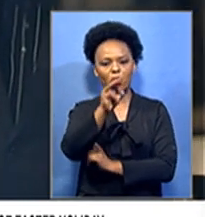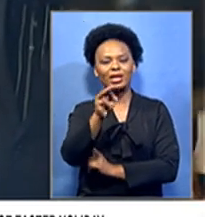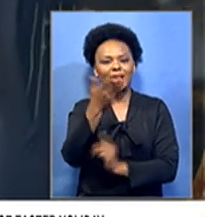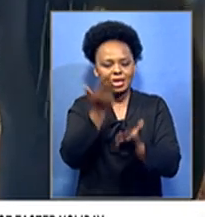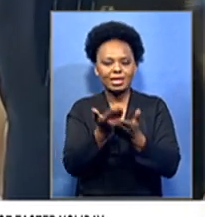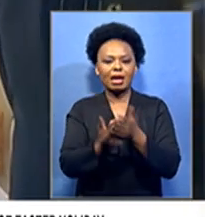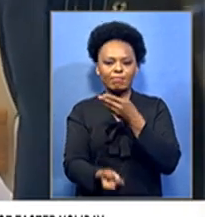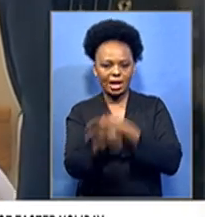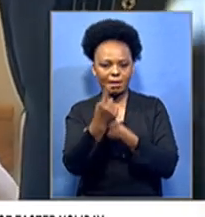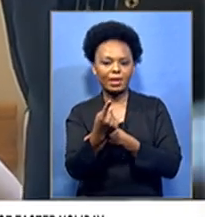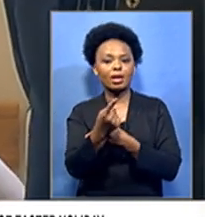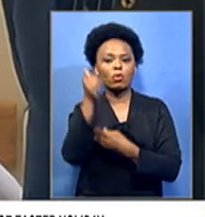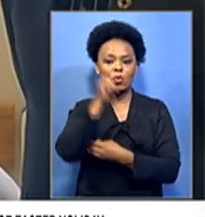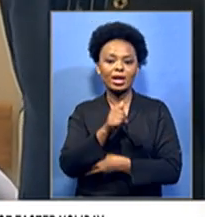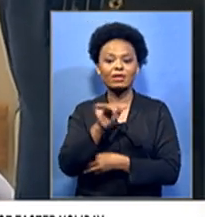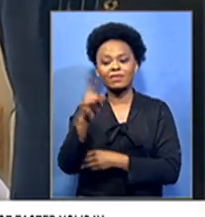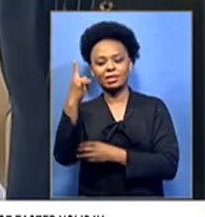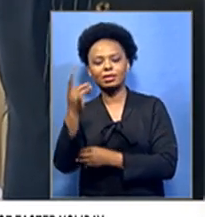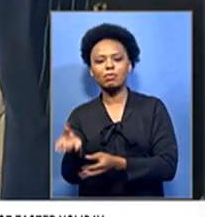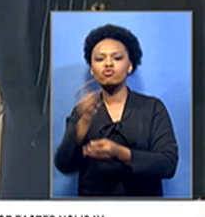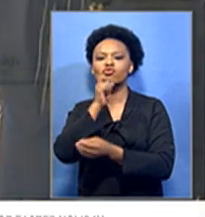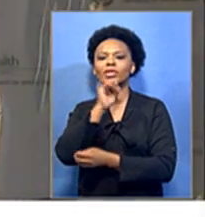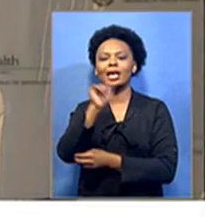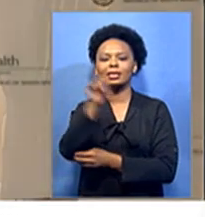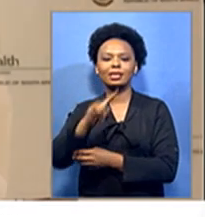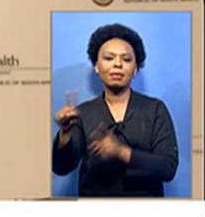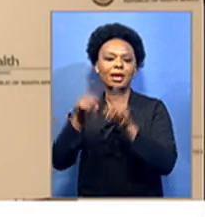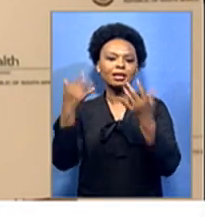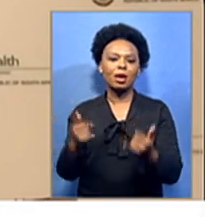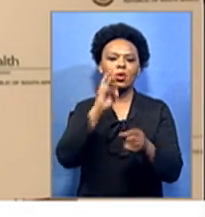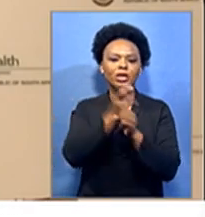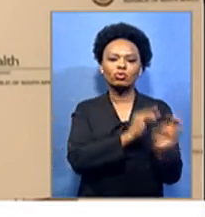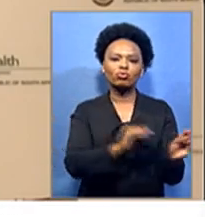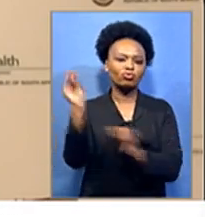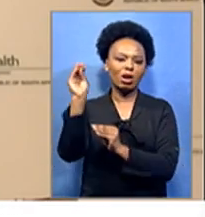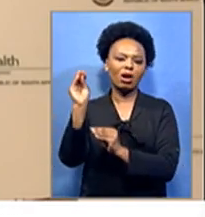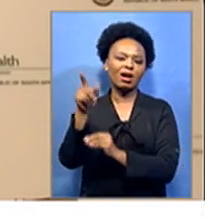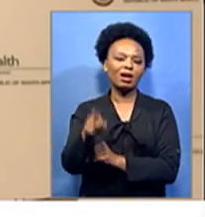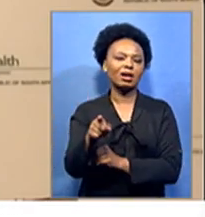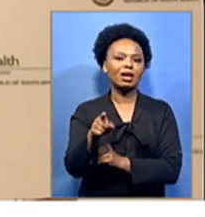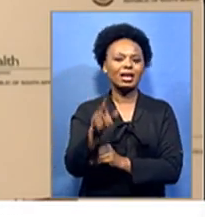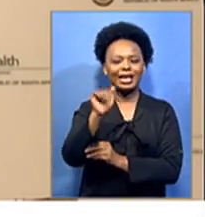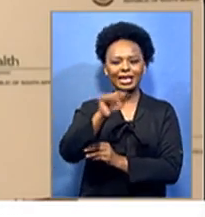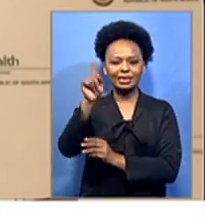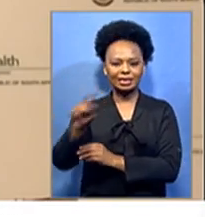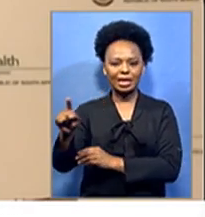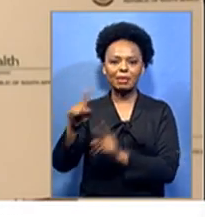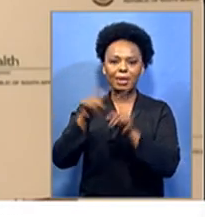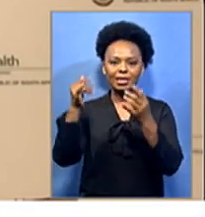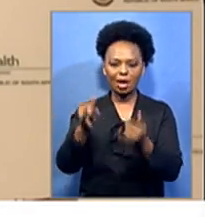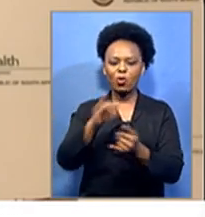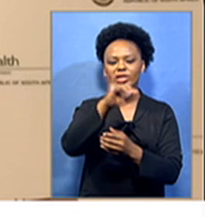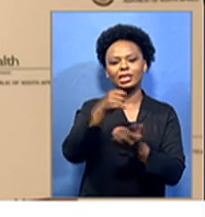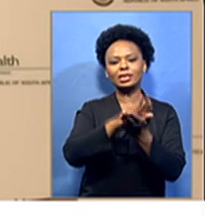be achieved. But now we've had to dispose of all of those vaccines. Now these vaccines are coming slower because they have to recall